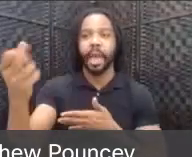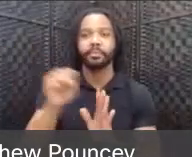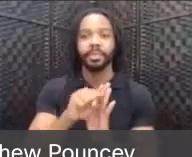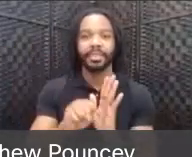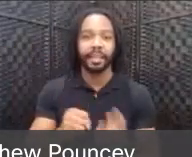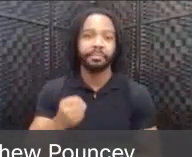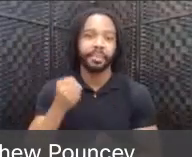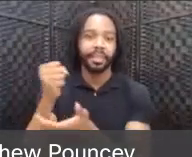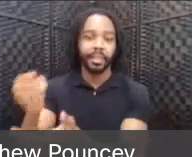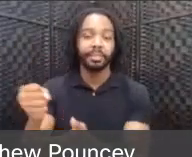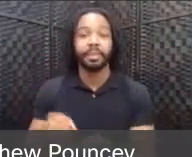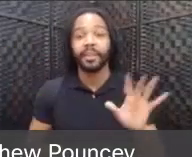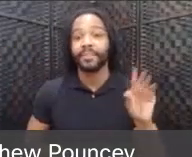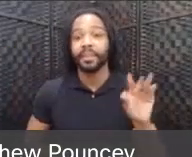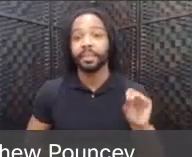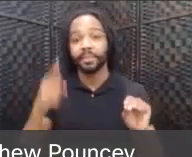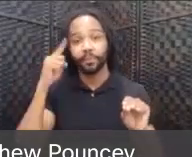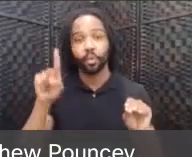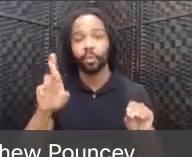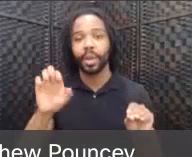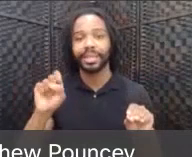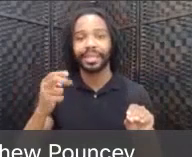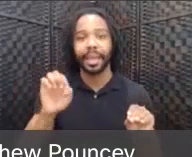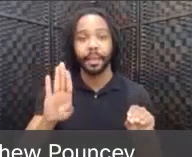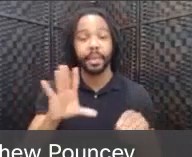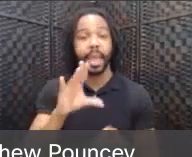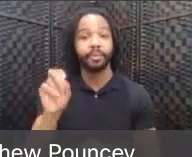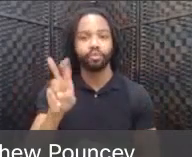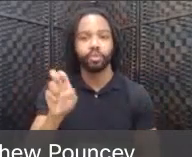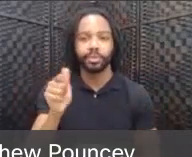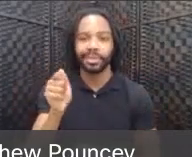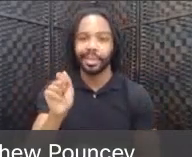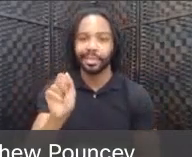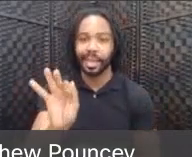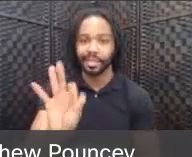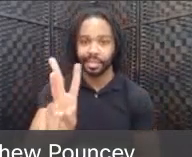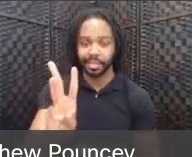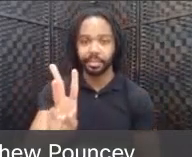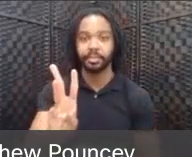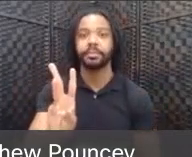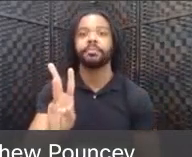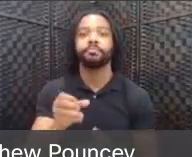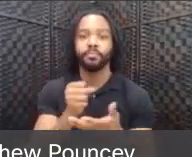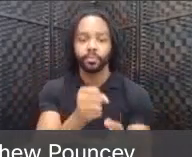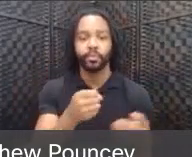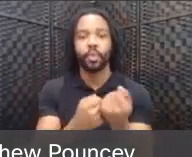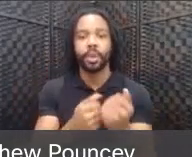placements, 50 in residential habilitation, and 296 in supported living